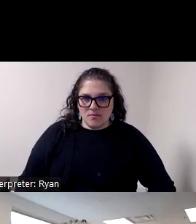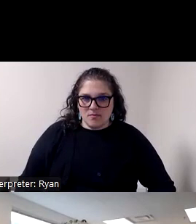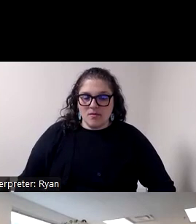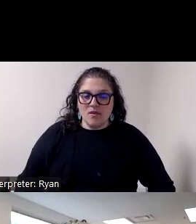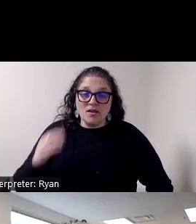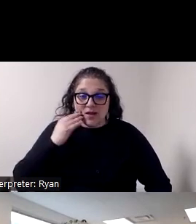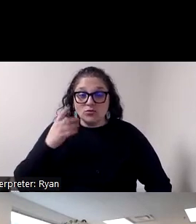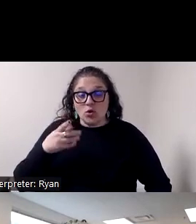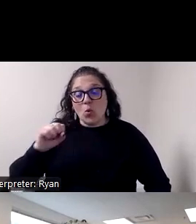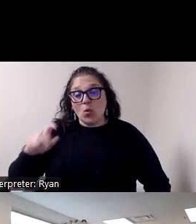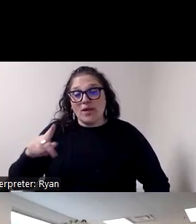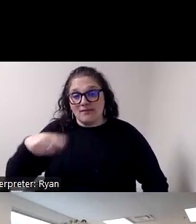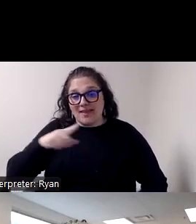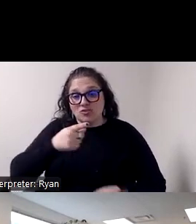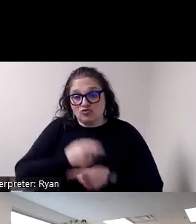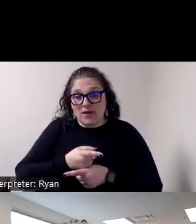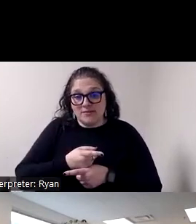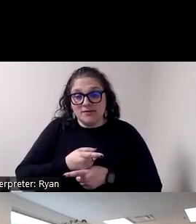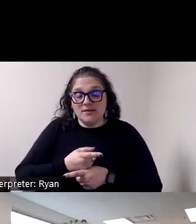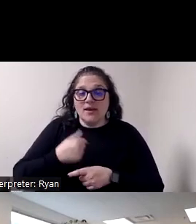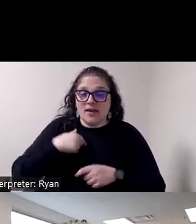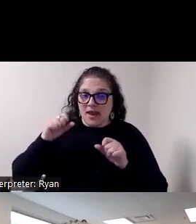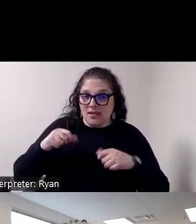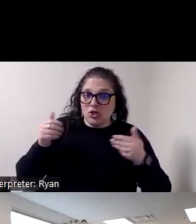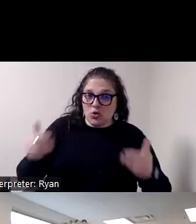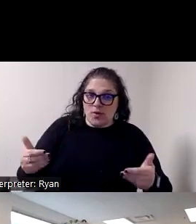be like, okay, yeah, that's correct. And I'll go ahead and